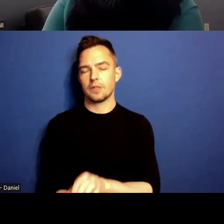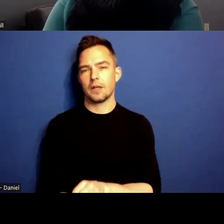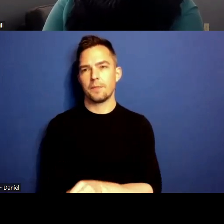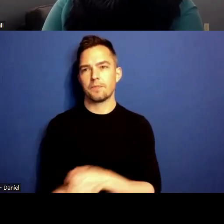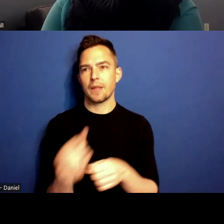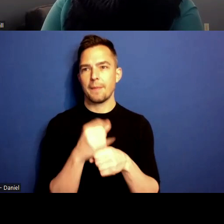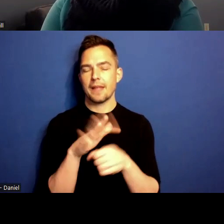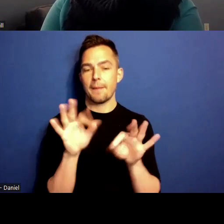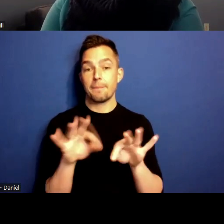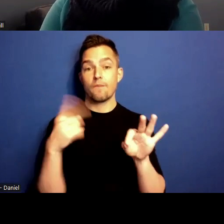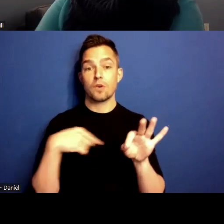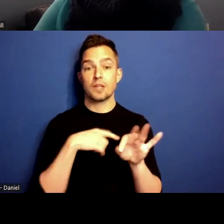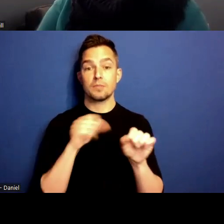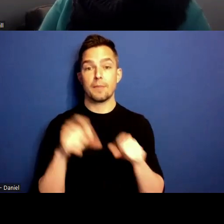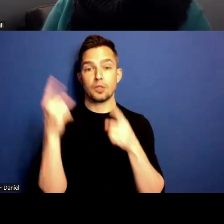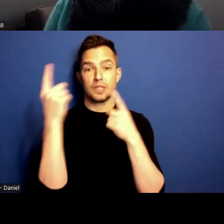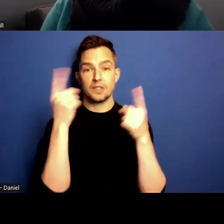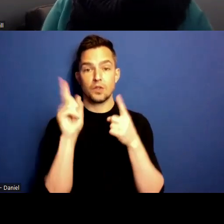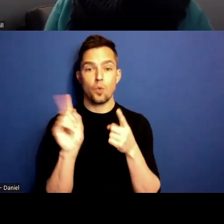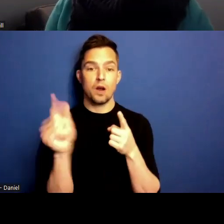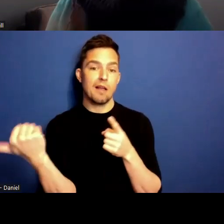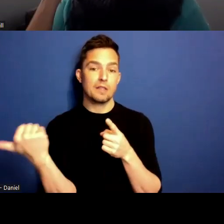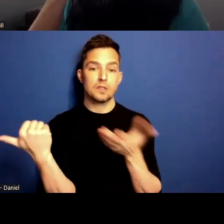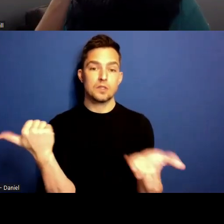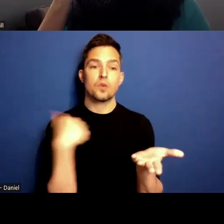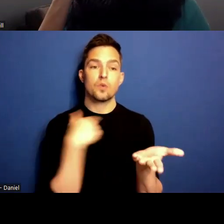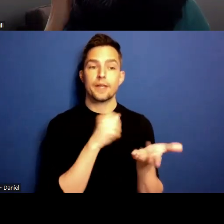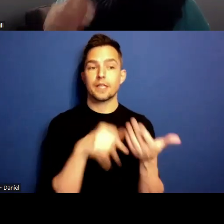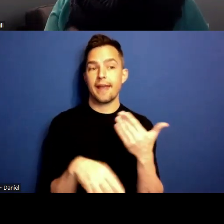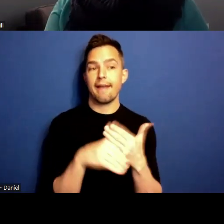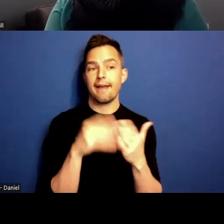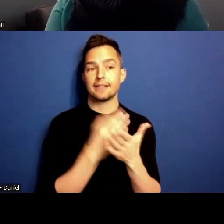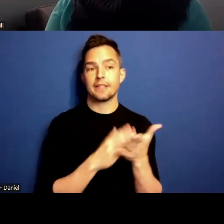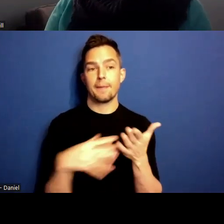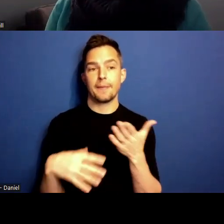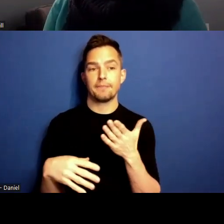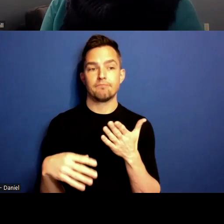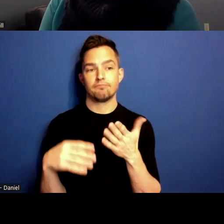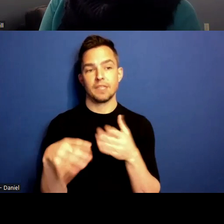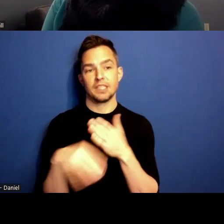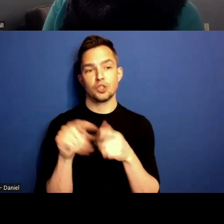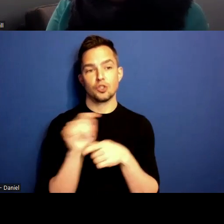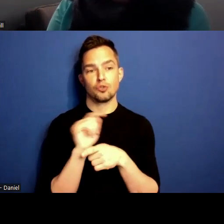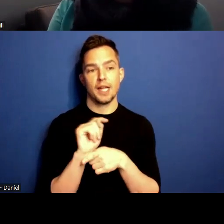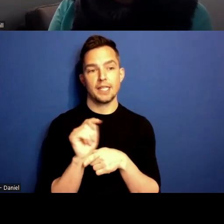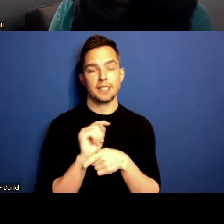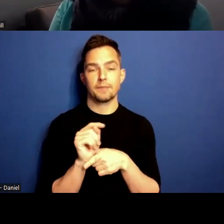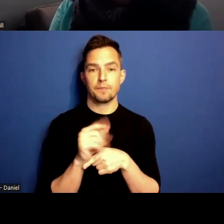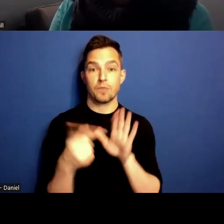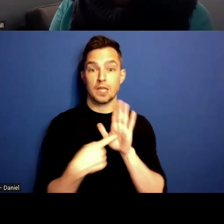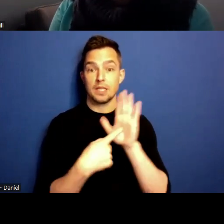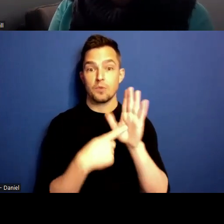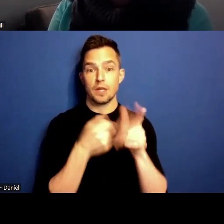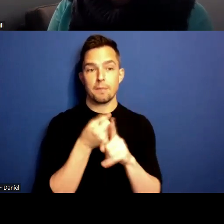made it important for us to just consider where else we could add some additional training. Demonstrating impact